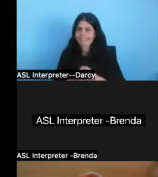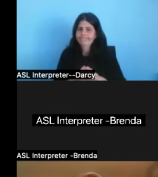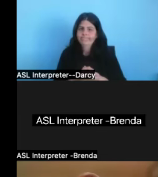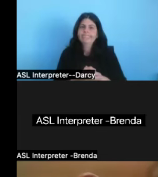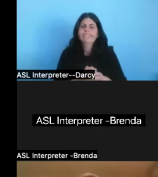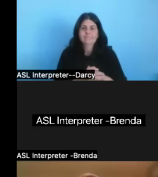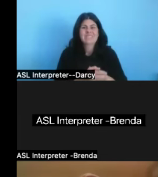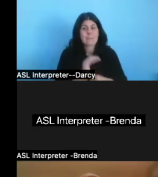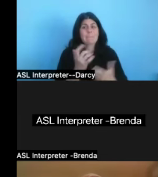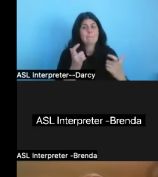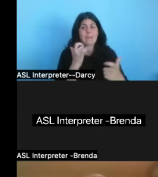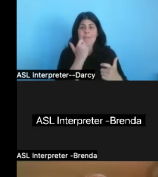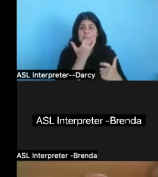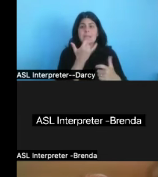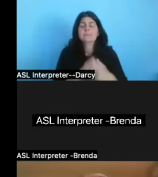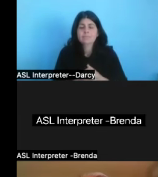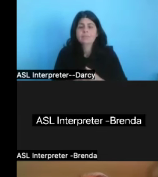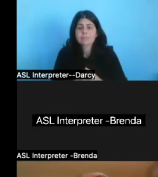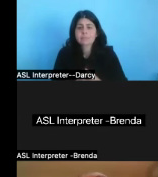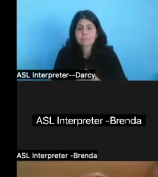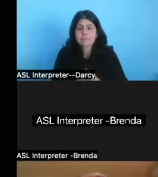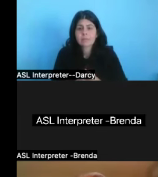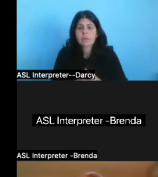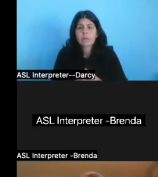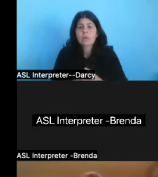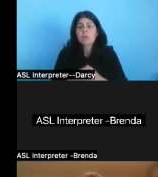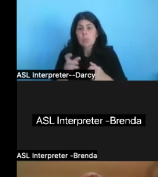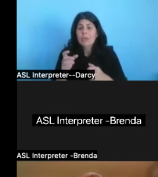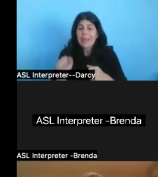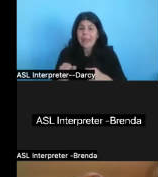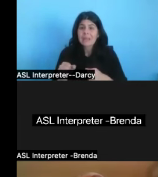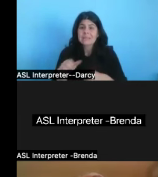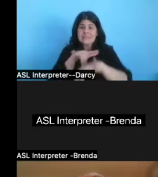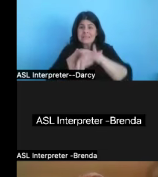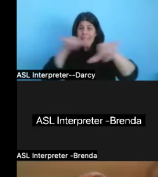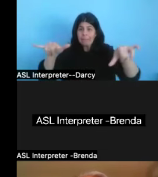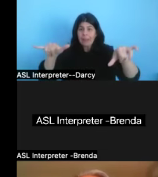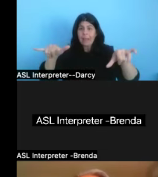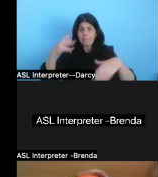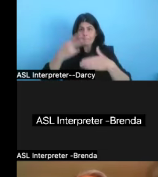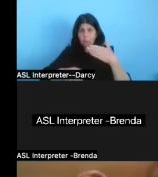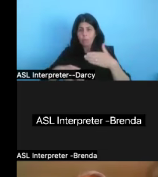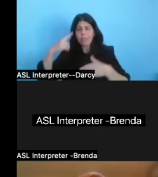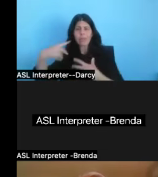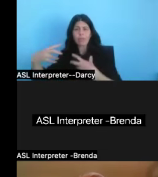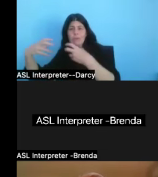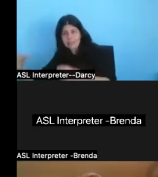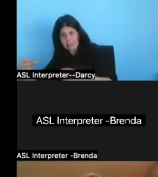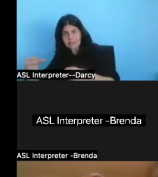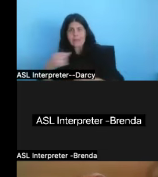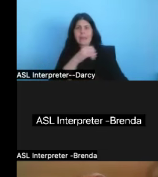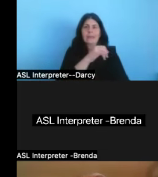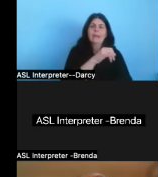making much of our big mistakes, where we can actually get a big bang for $1 by thinking about resilience as we're making